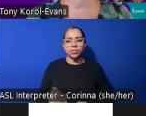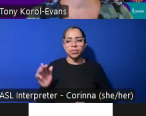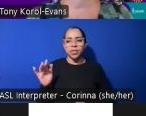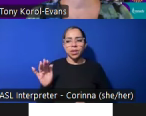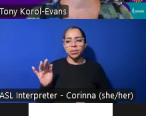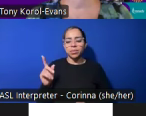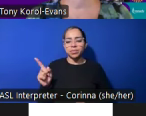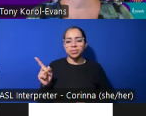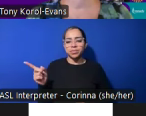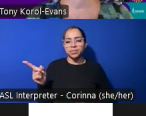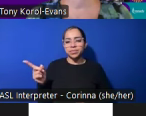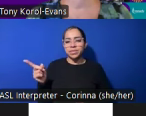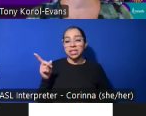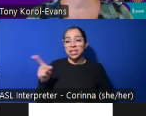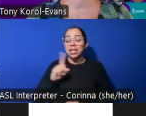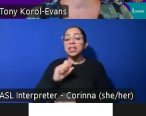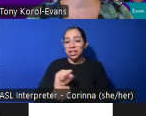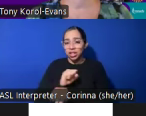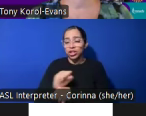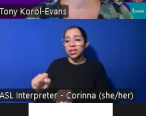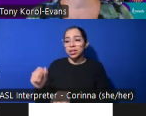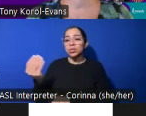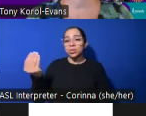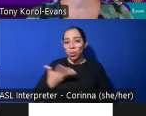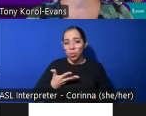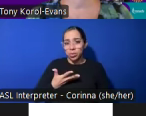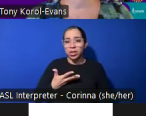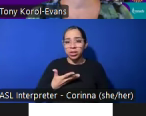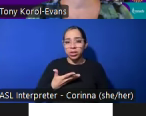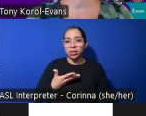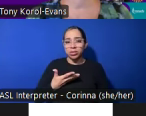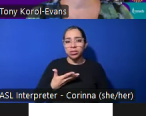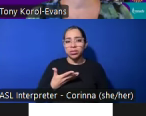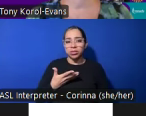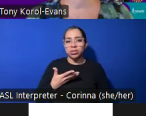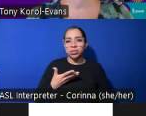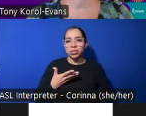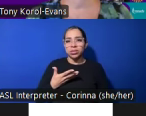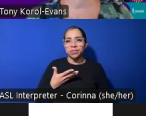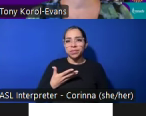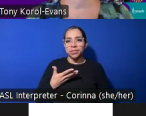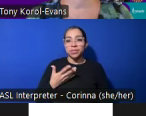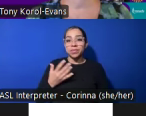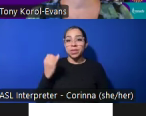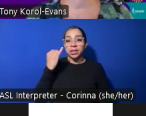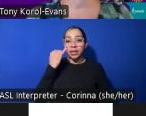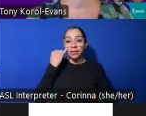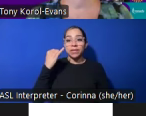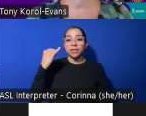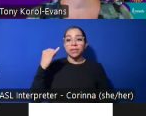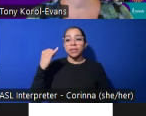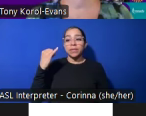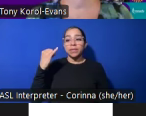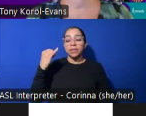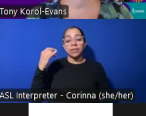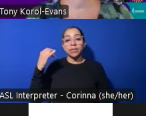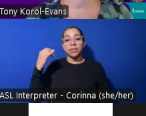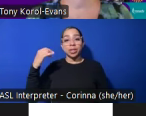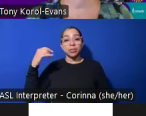He literally told me if I find out that you killed my